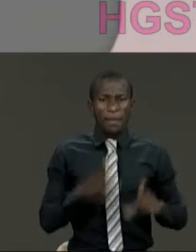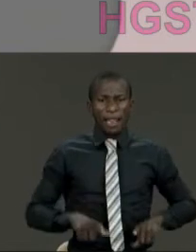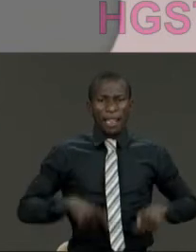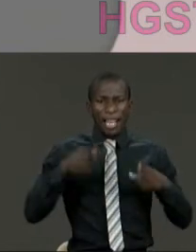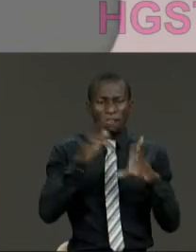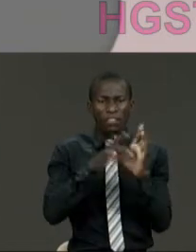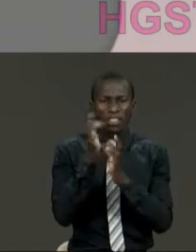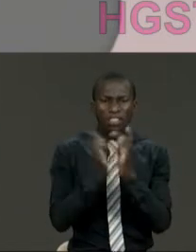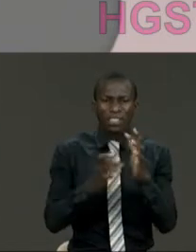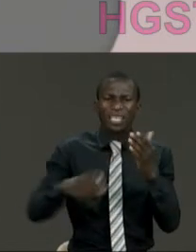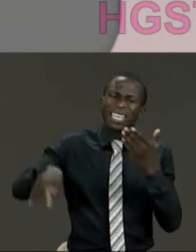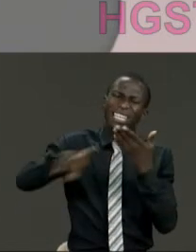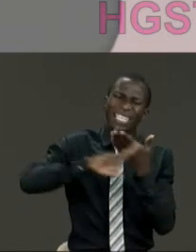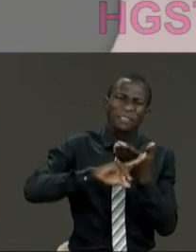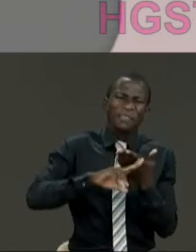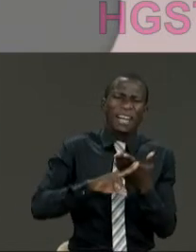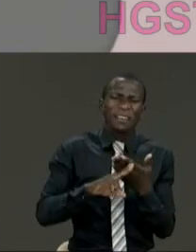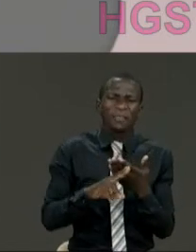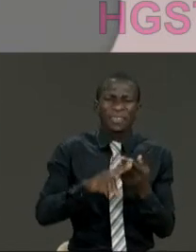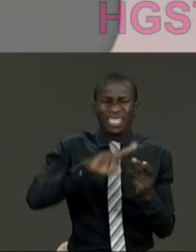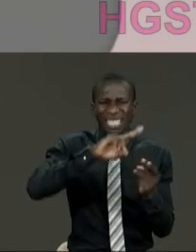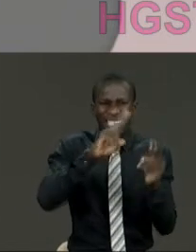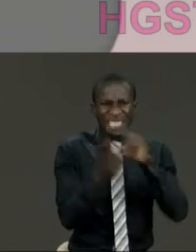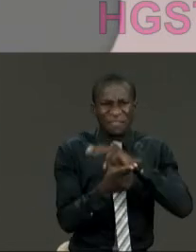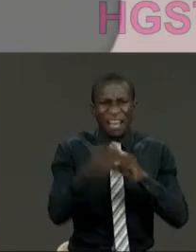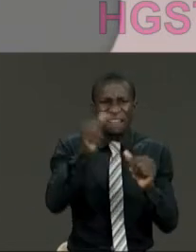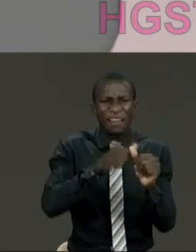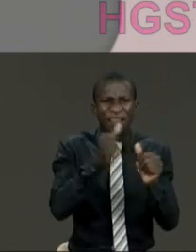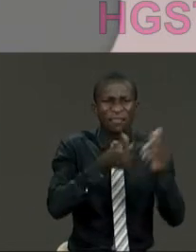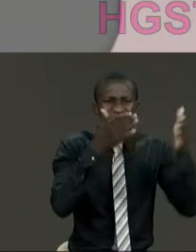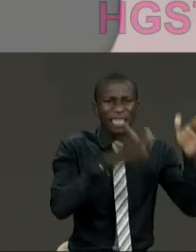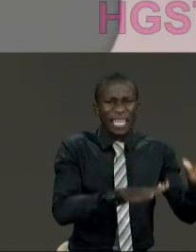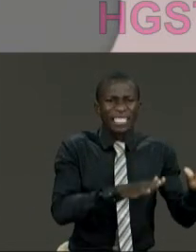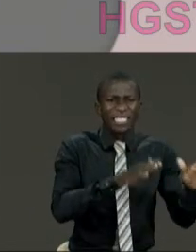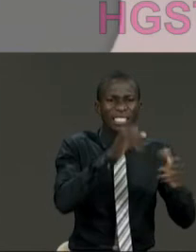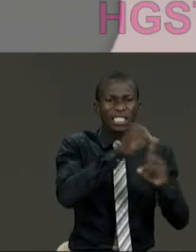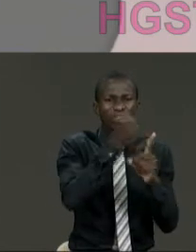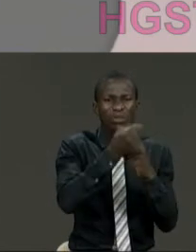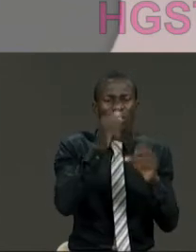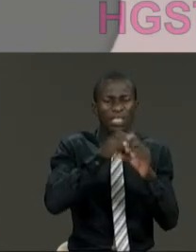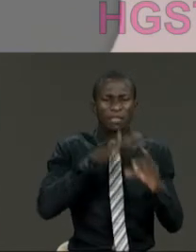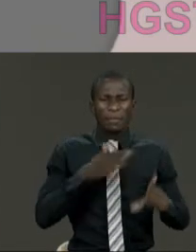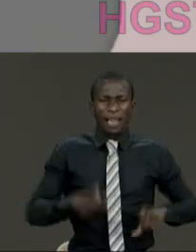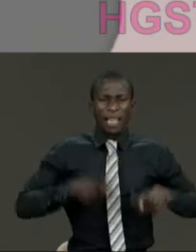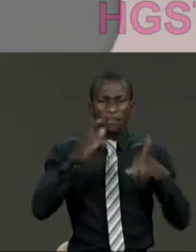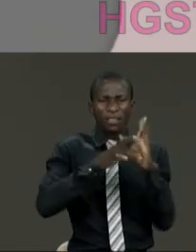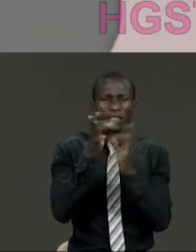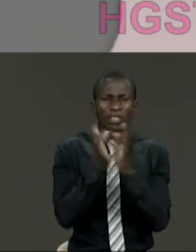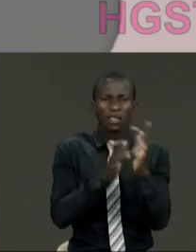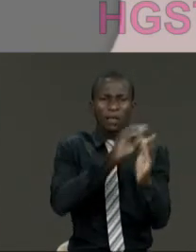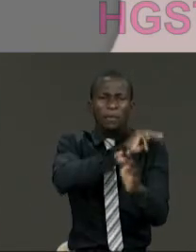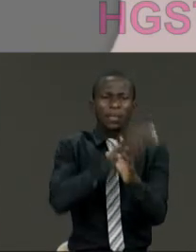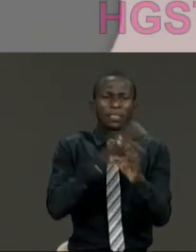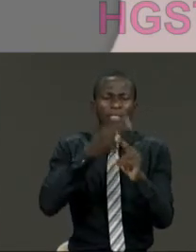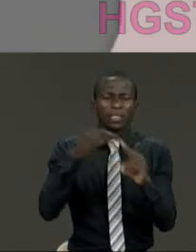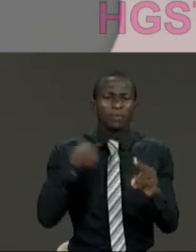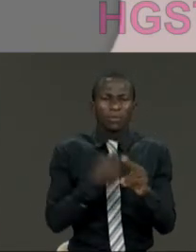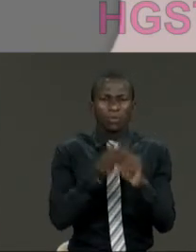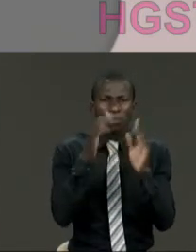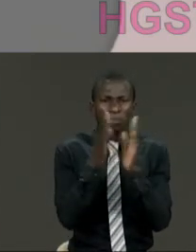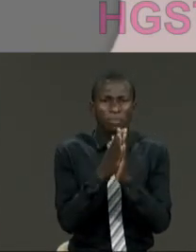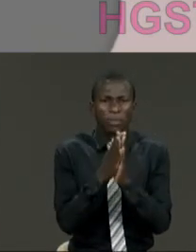dead situation in my life. In Jesus' mighty name, we are prayed. Amen. Who need the